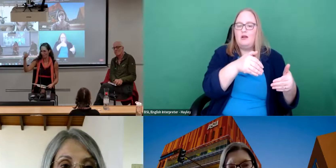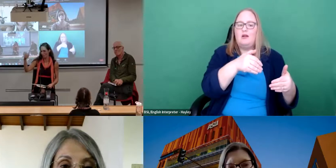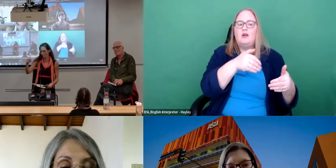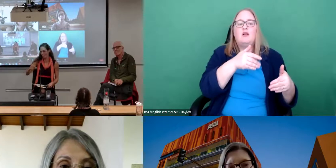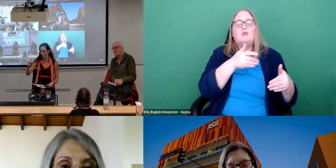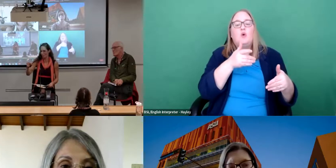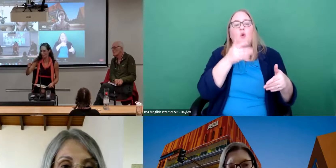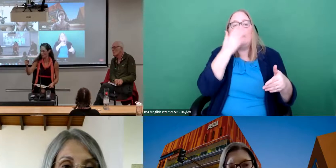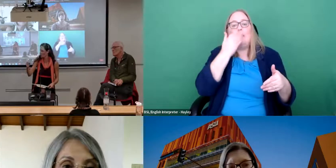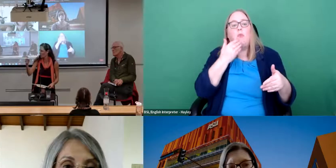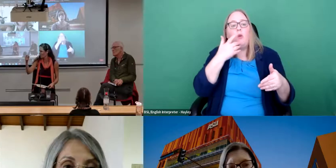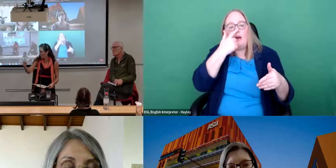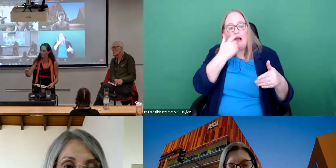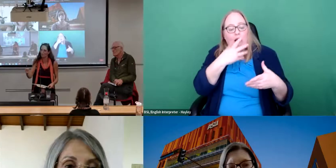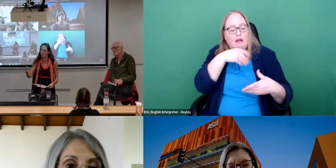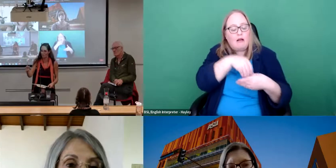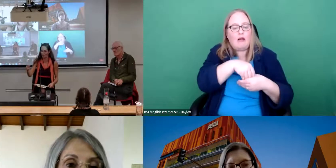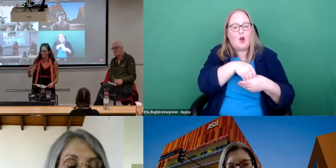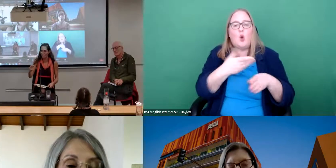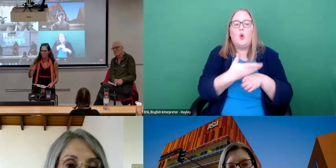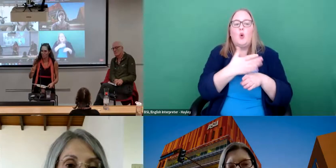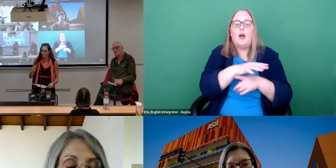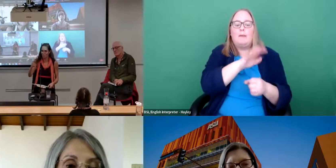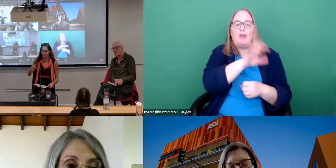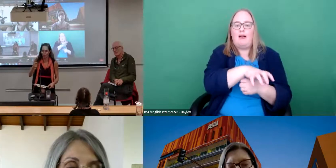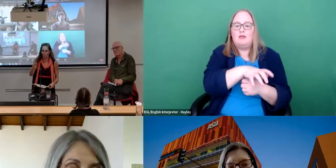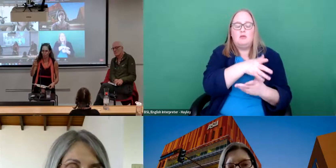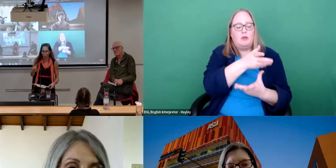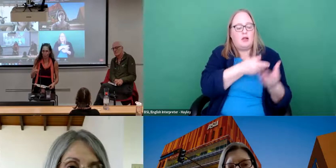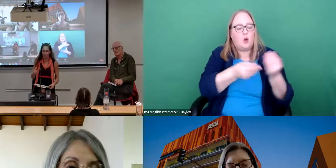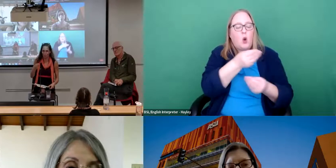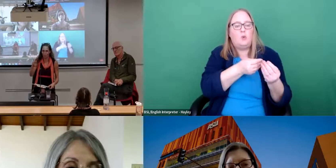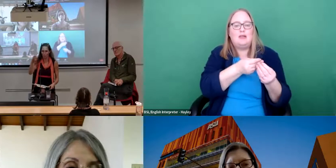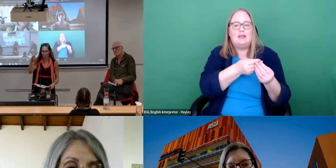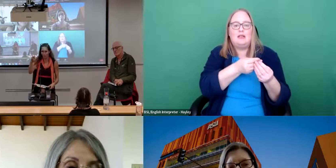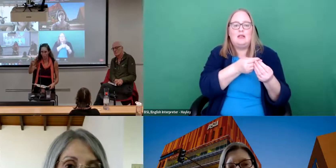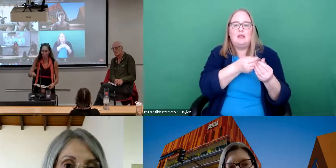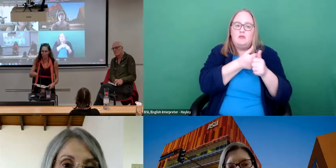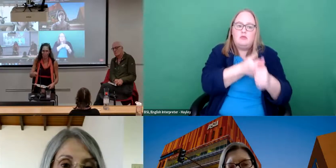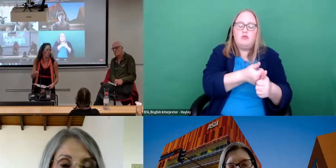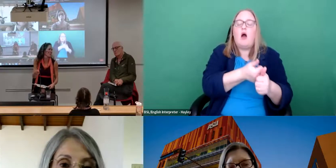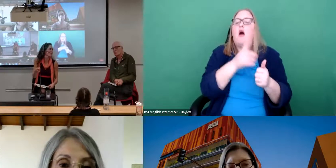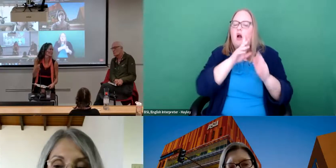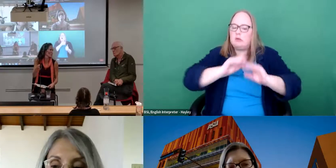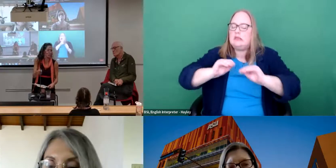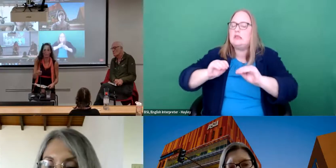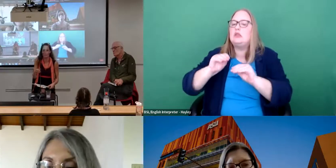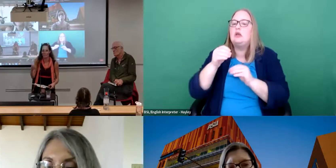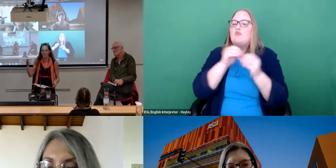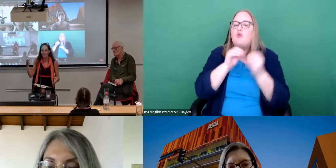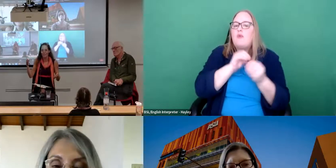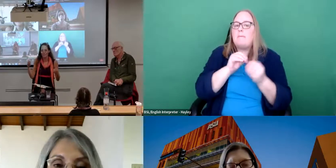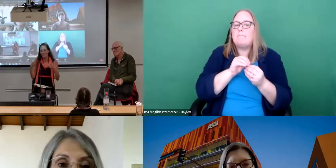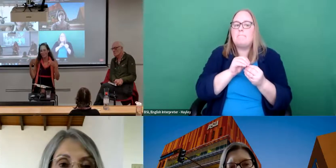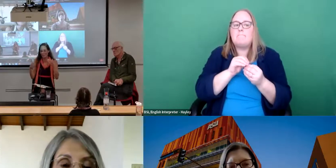workspace that's good for the economy of a country. So let's teach people programming skills because the economy needs programmers, for example.